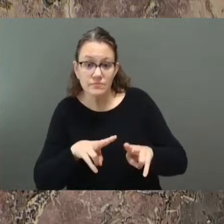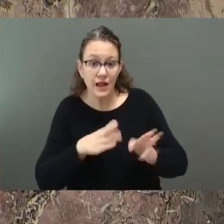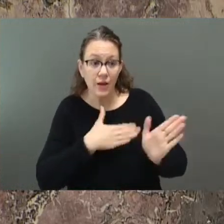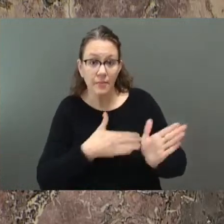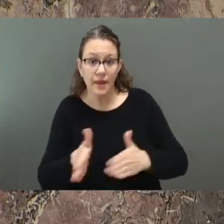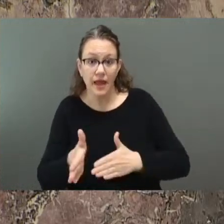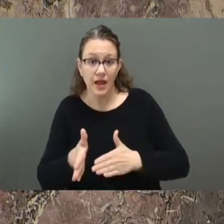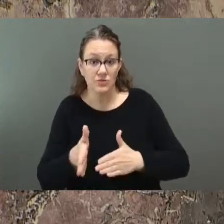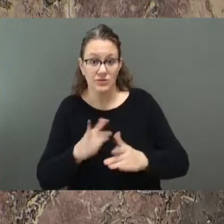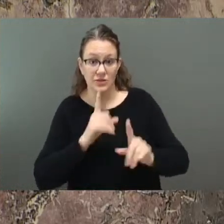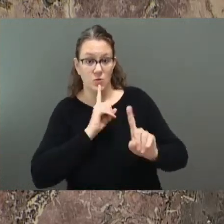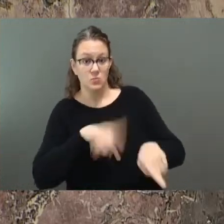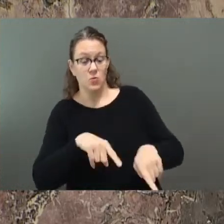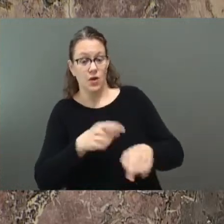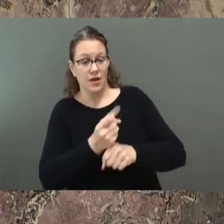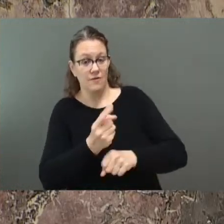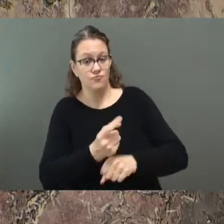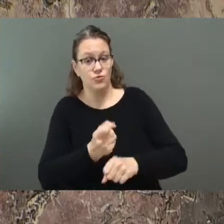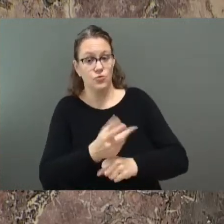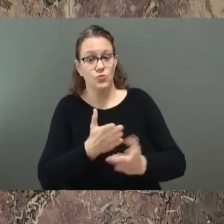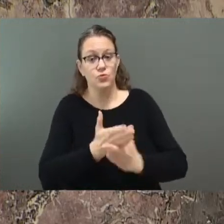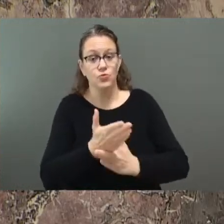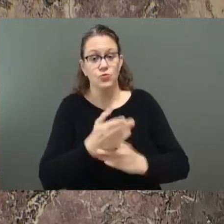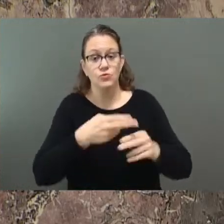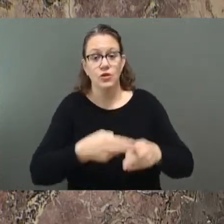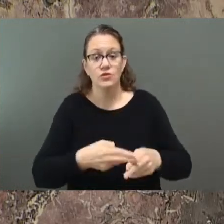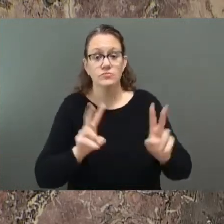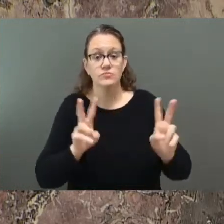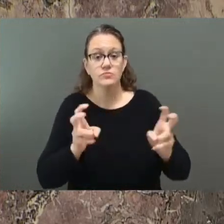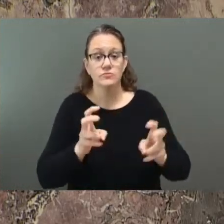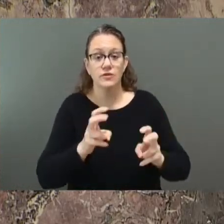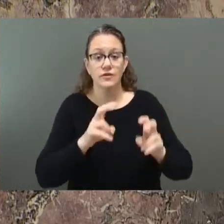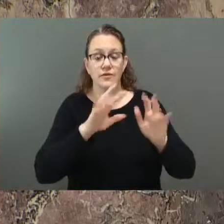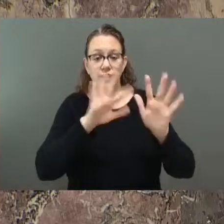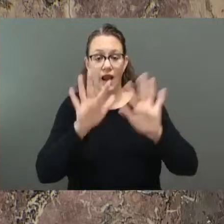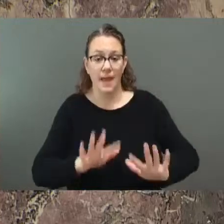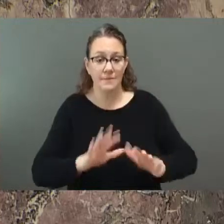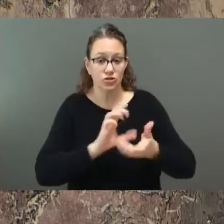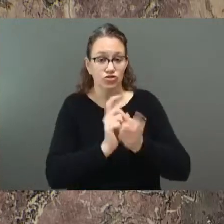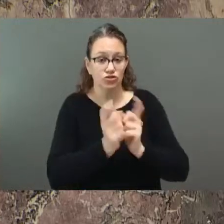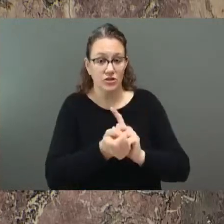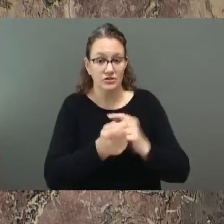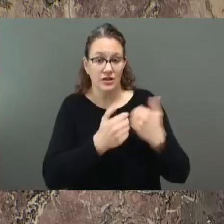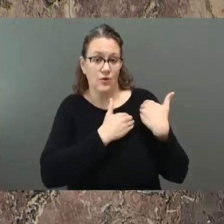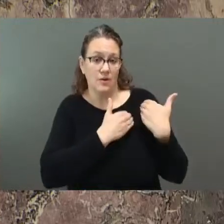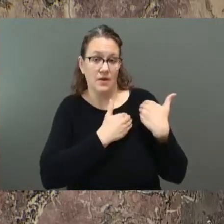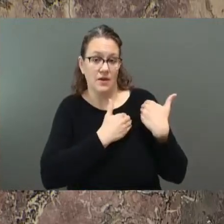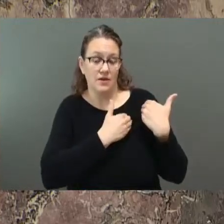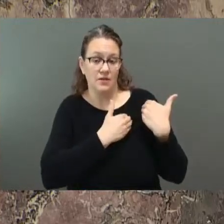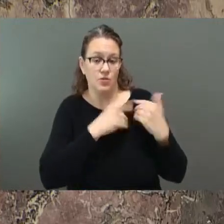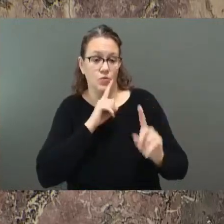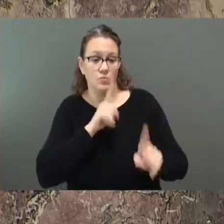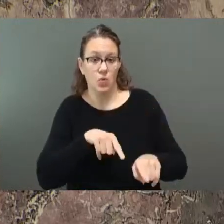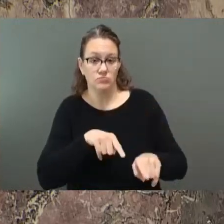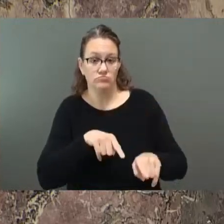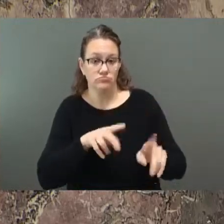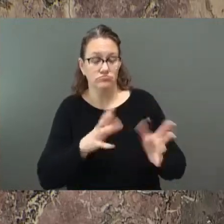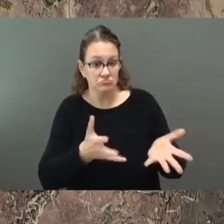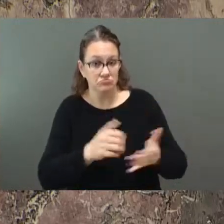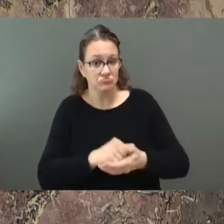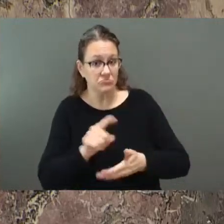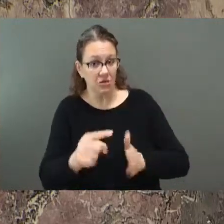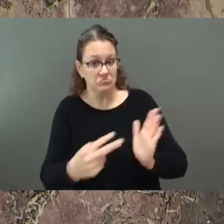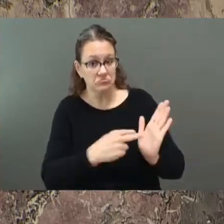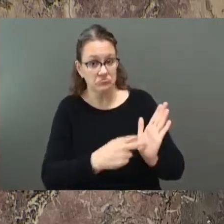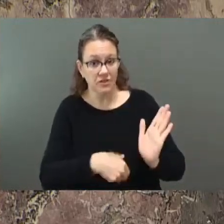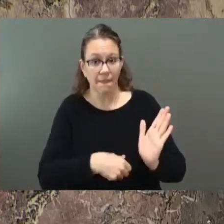report. Perhaps British Columbians could actually judge the opposition plan if they had one, but they don't, and neither does